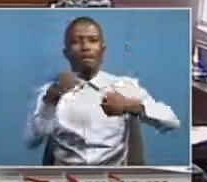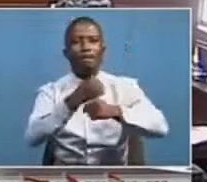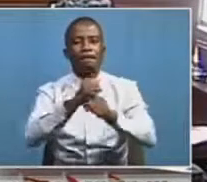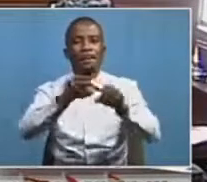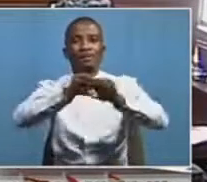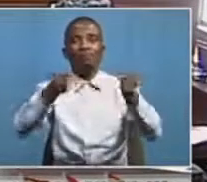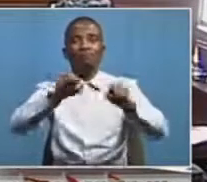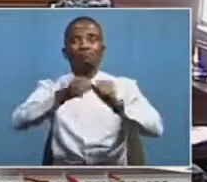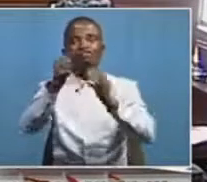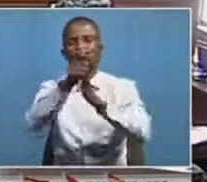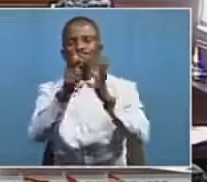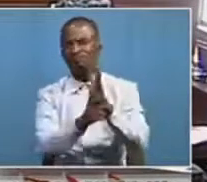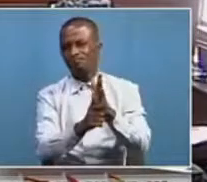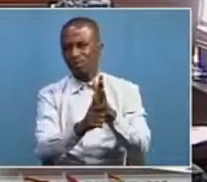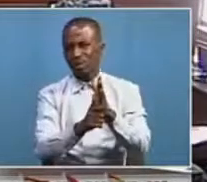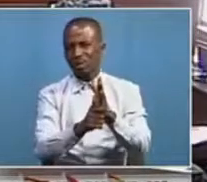23,